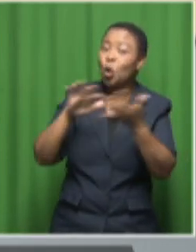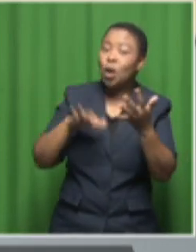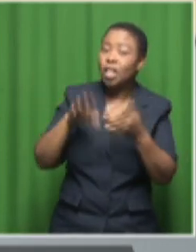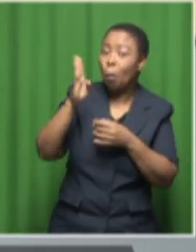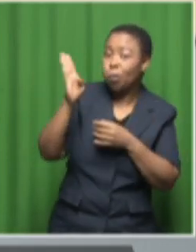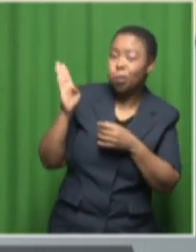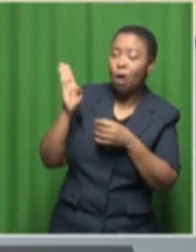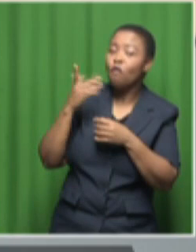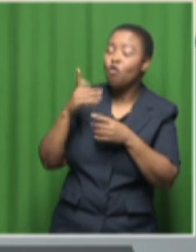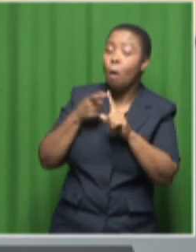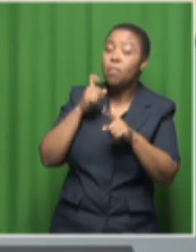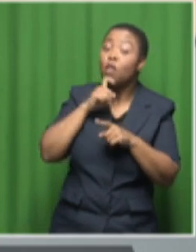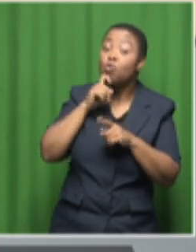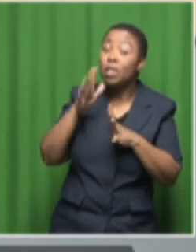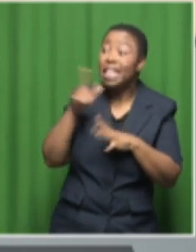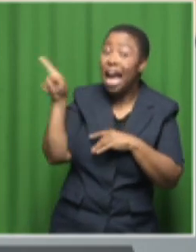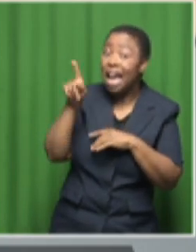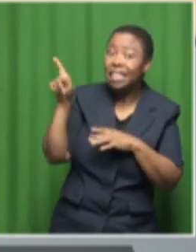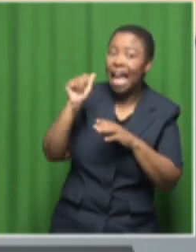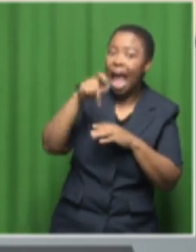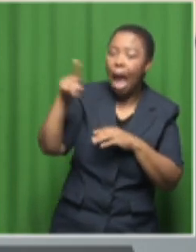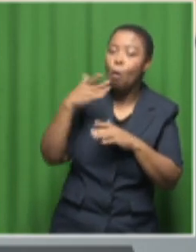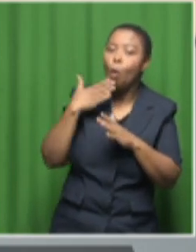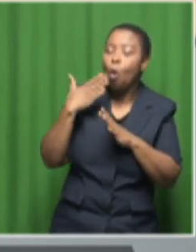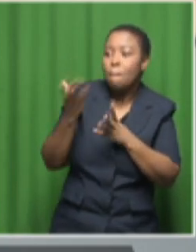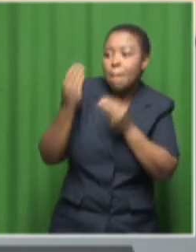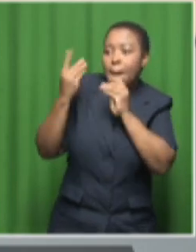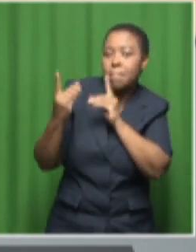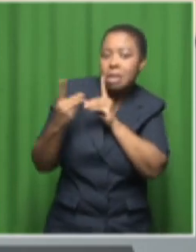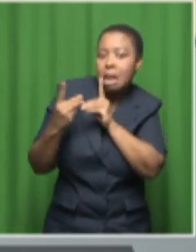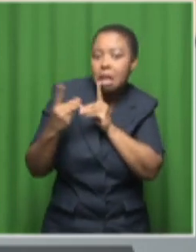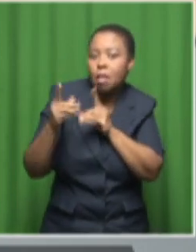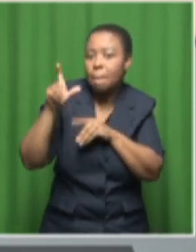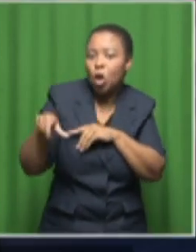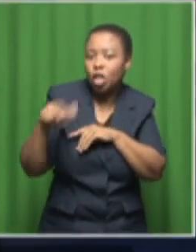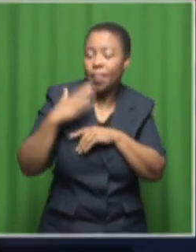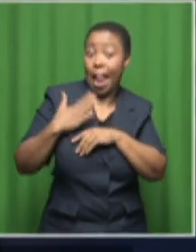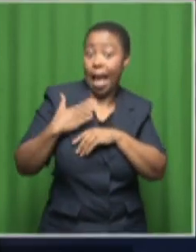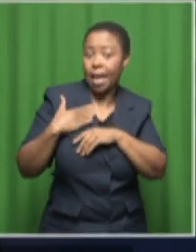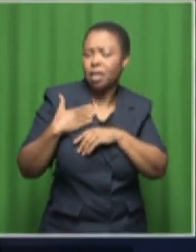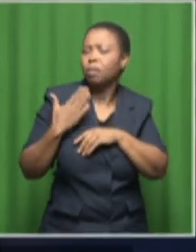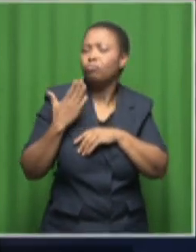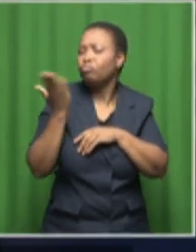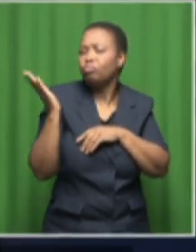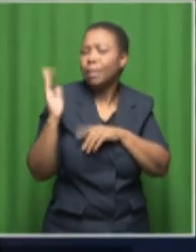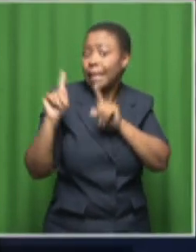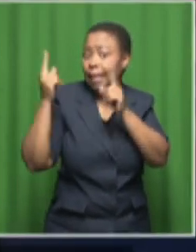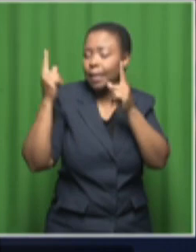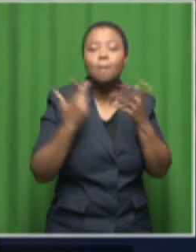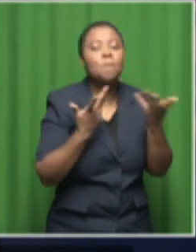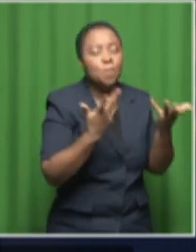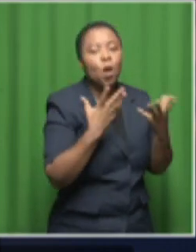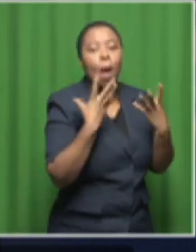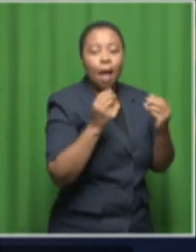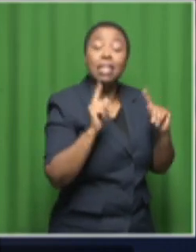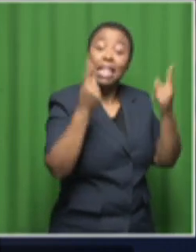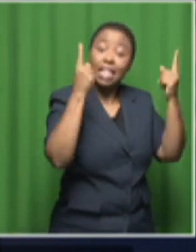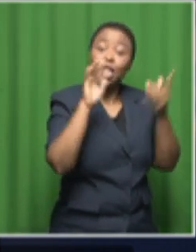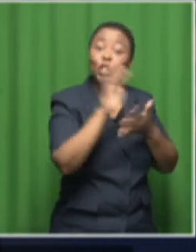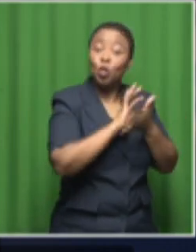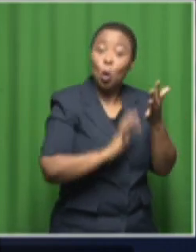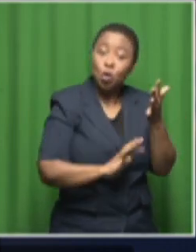from users of this app who've hooked up with, someone that they really liked? Yeah, we have been hearing some of the success